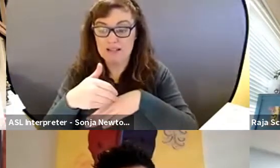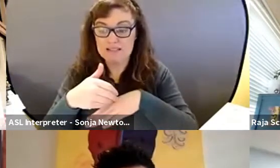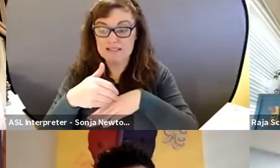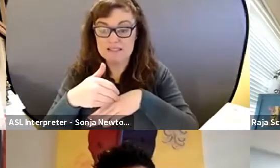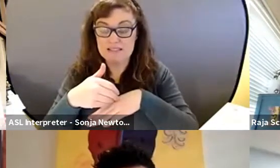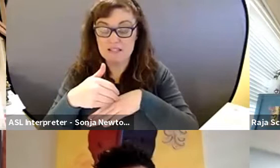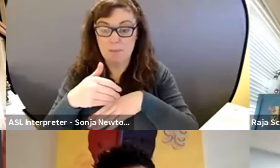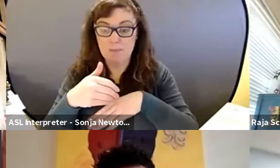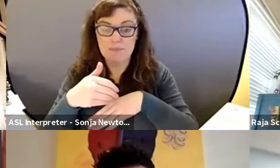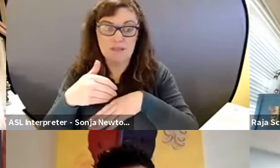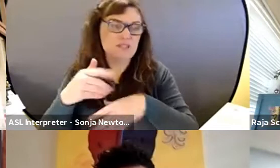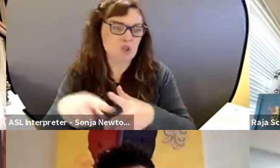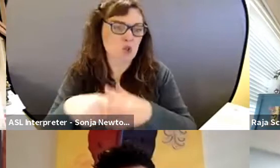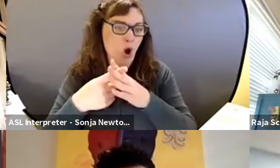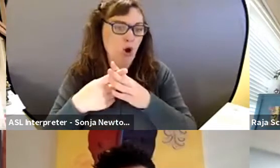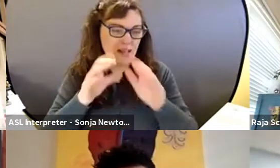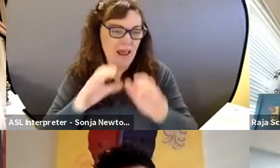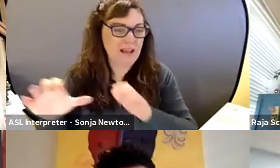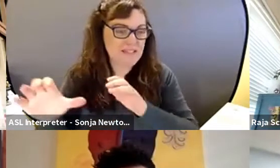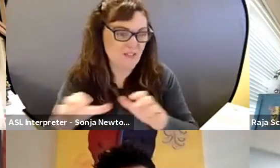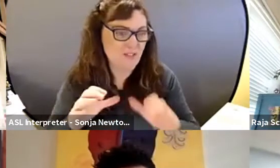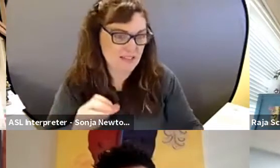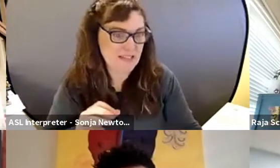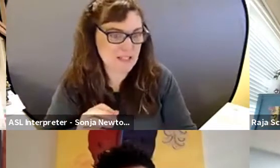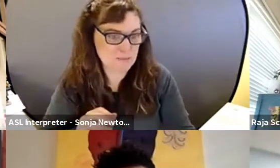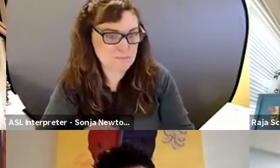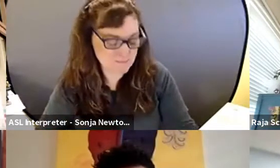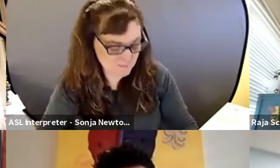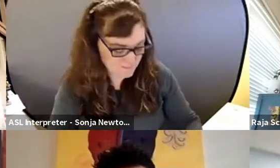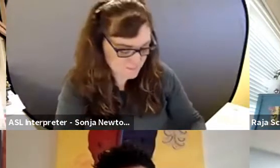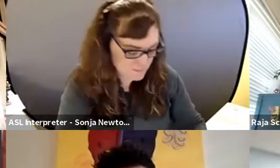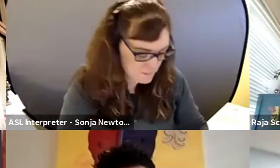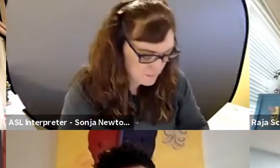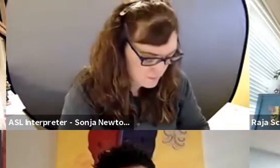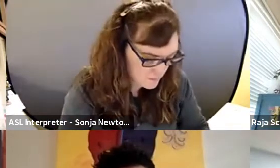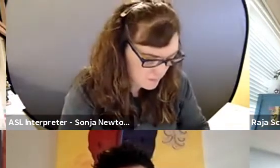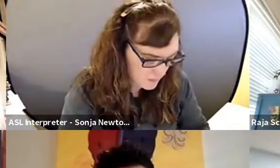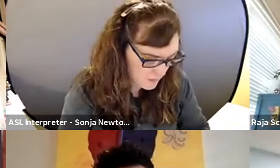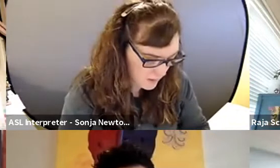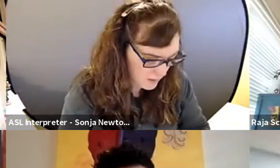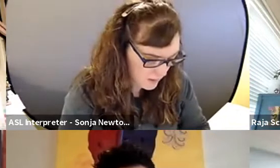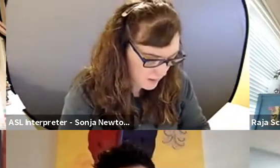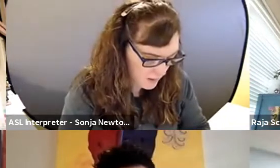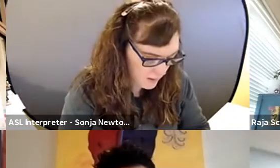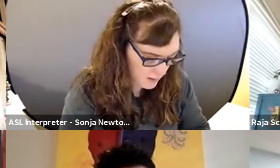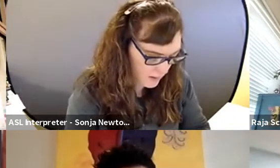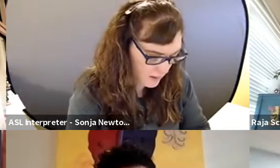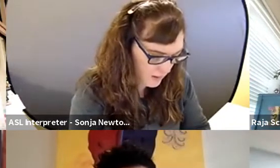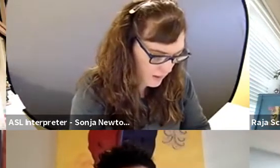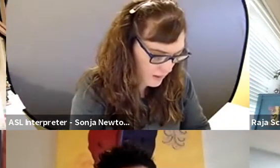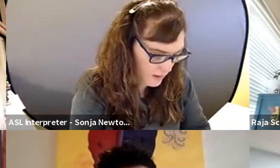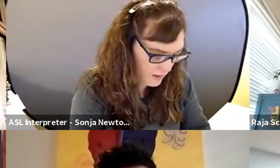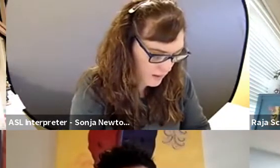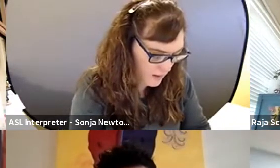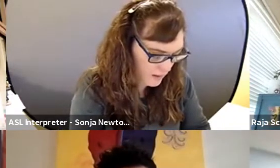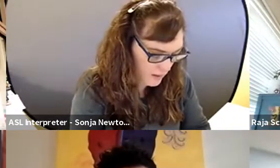go into a little activity that I've been doing with some of my students. So, and if you give me 1 second, someone just asked me for a link to